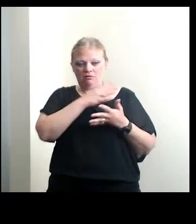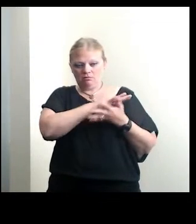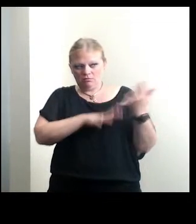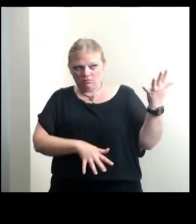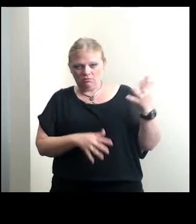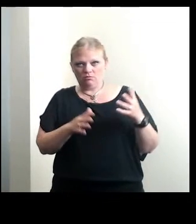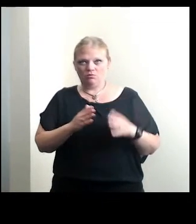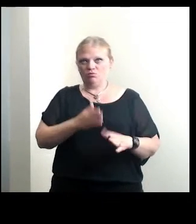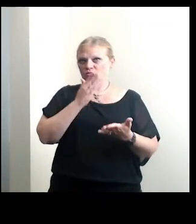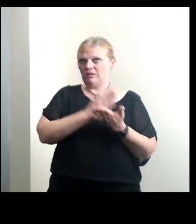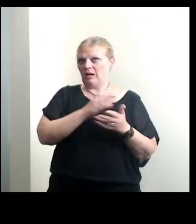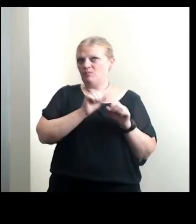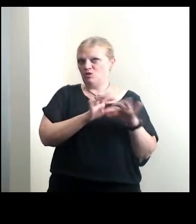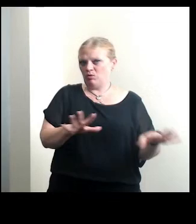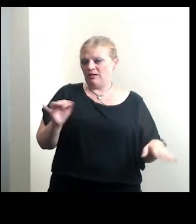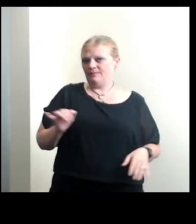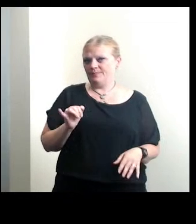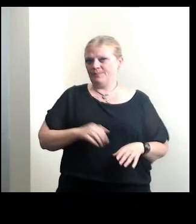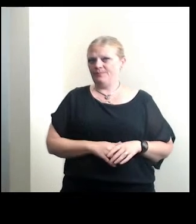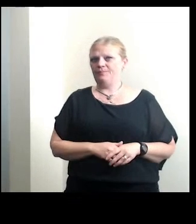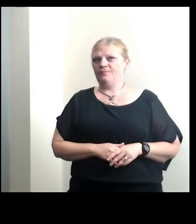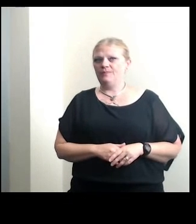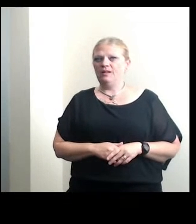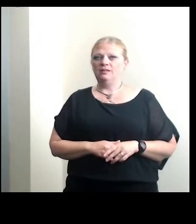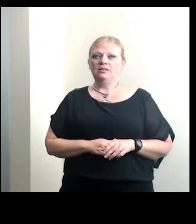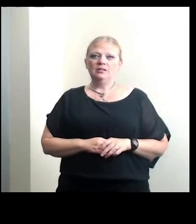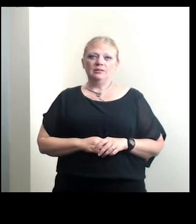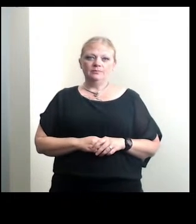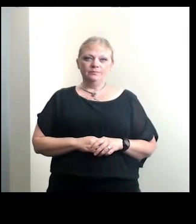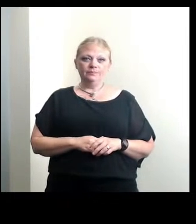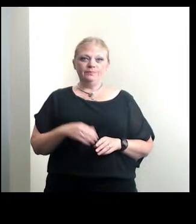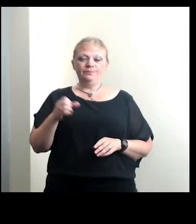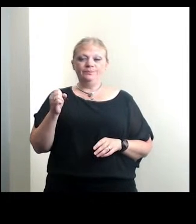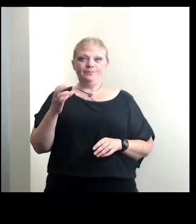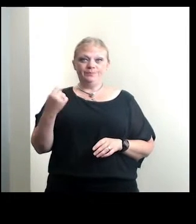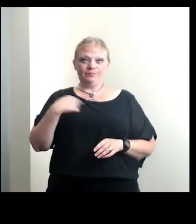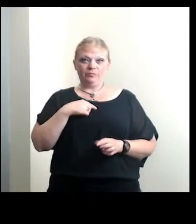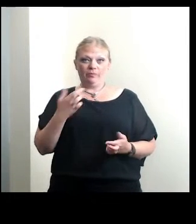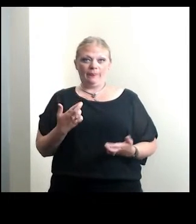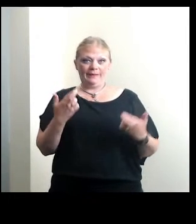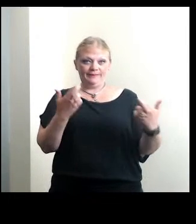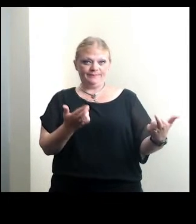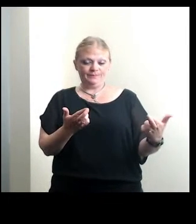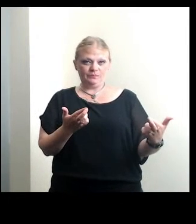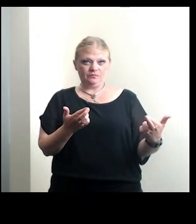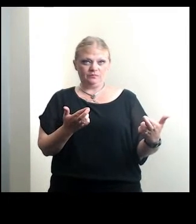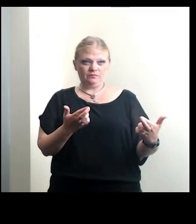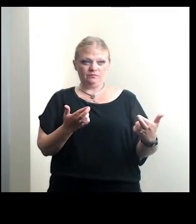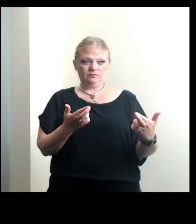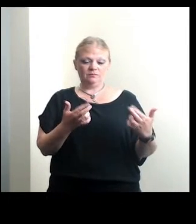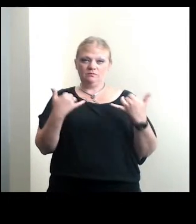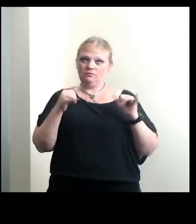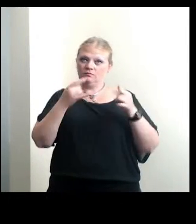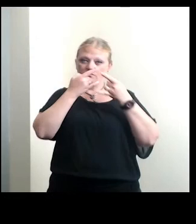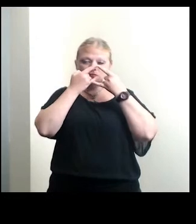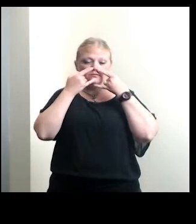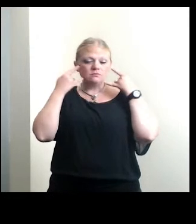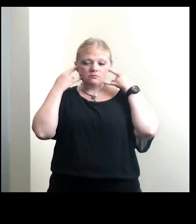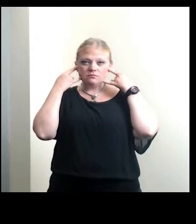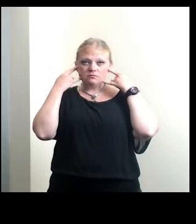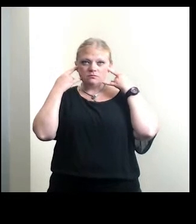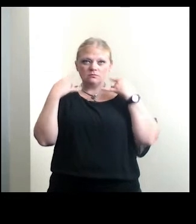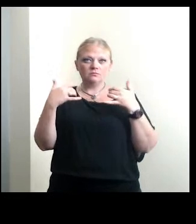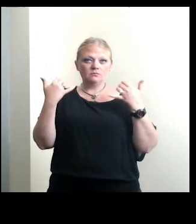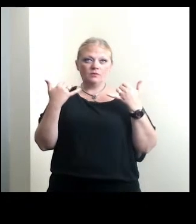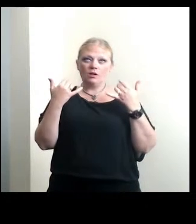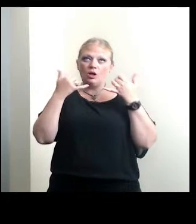and transmission. So what we're recommending is, people, still adhere to masking. Masking works. It